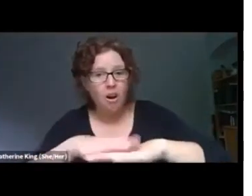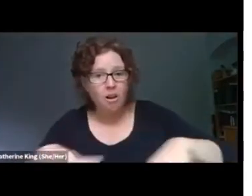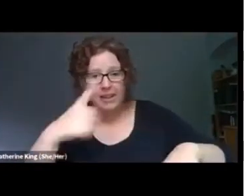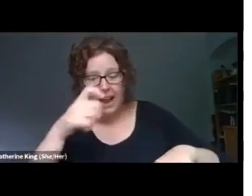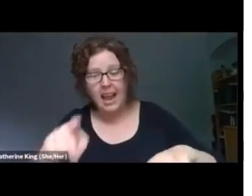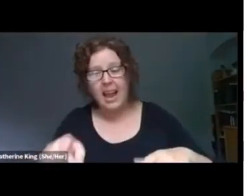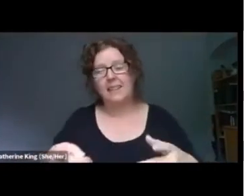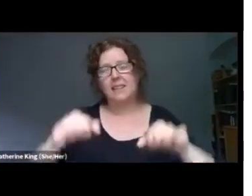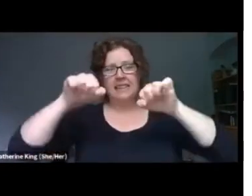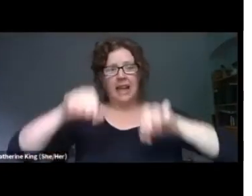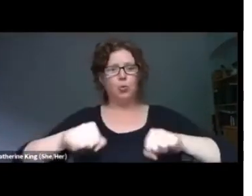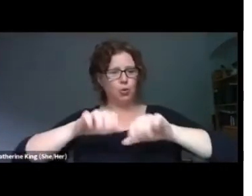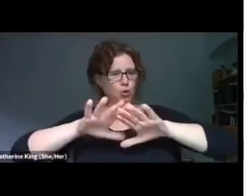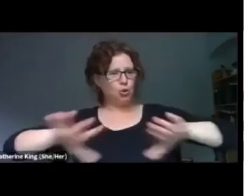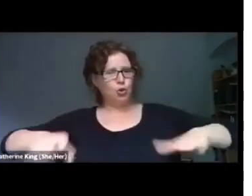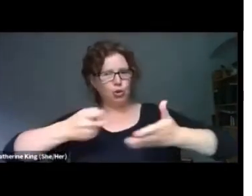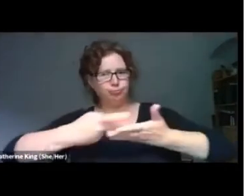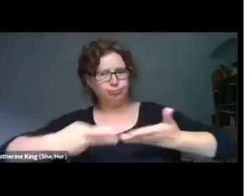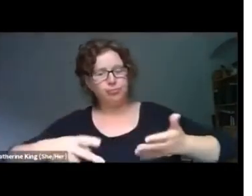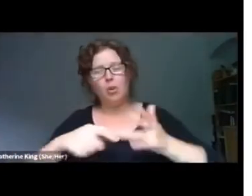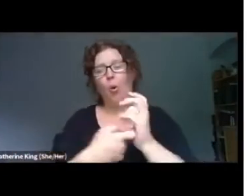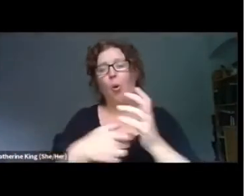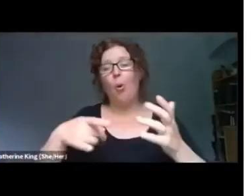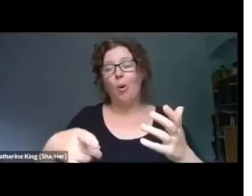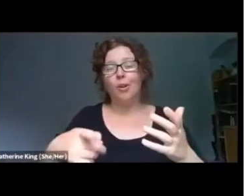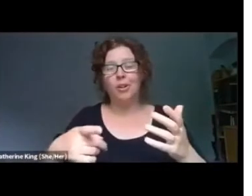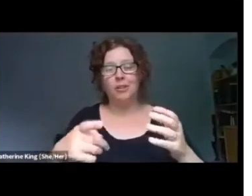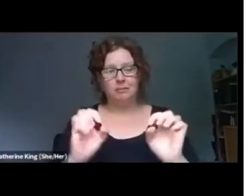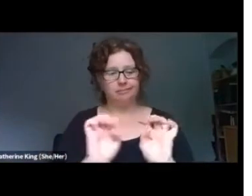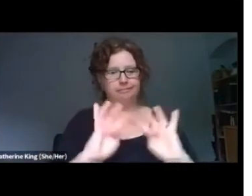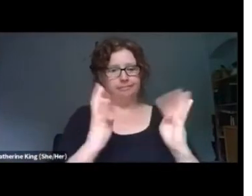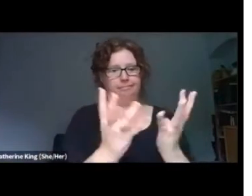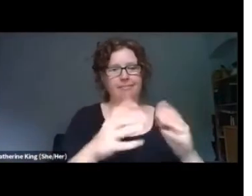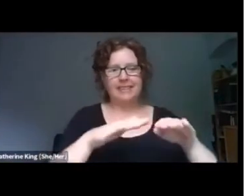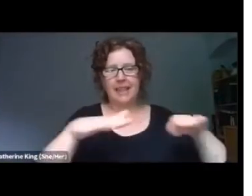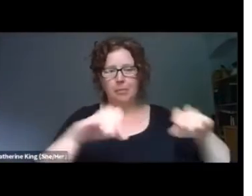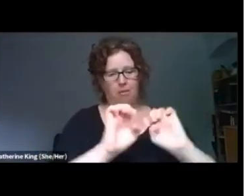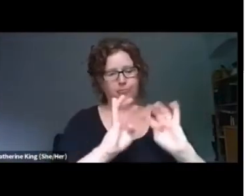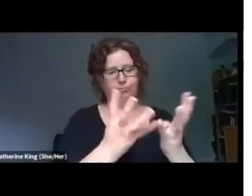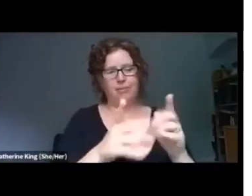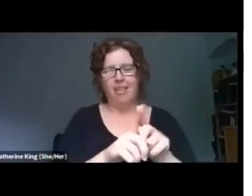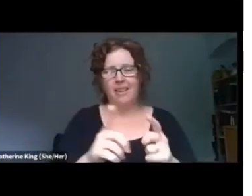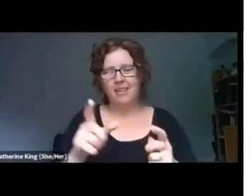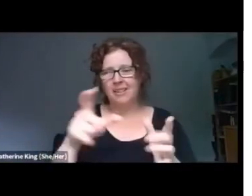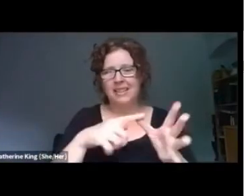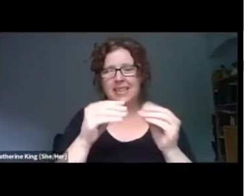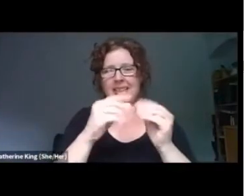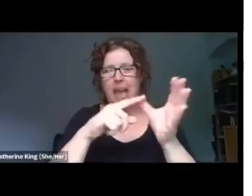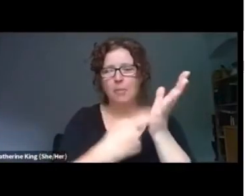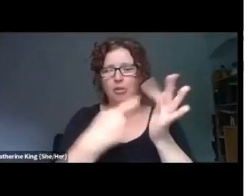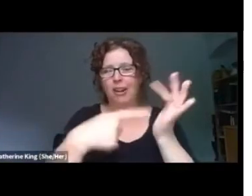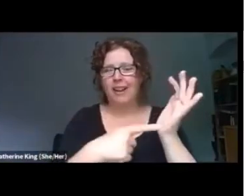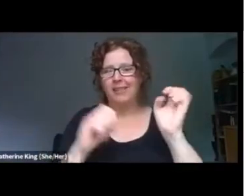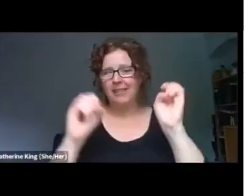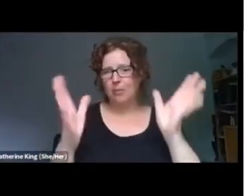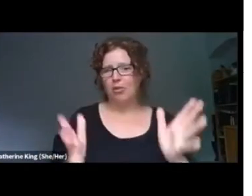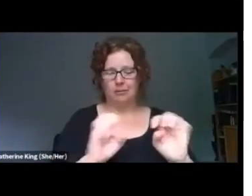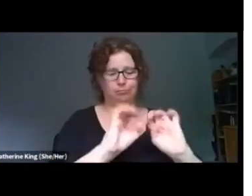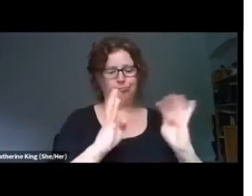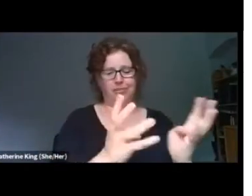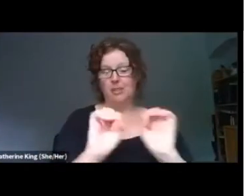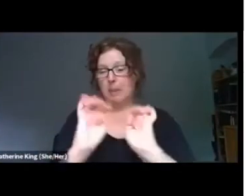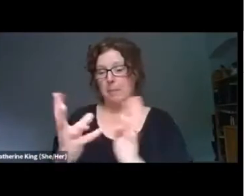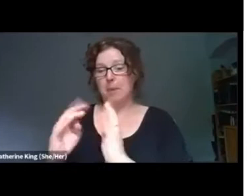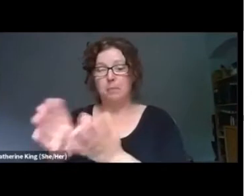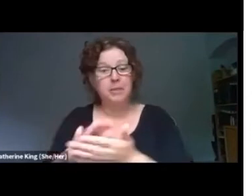seating, so that wheelchair users could easily reconfigure the seating to come sit with the people they came with, and